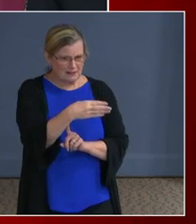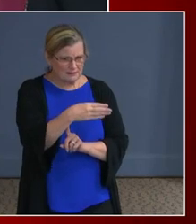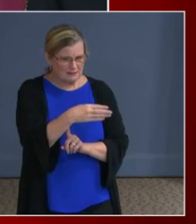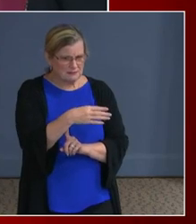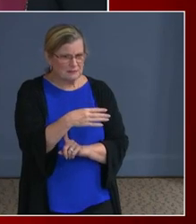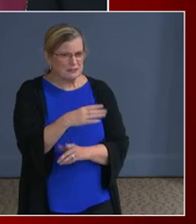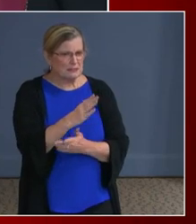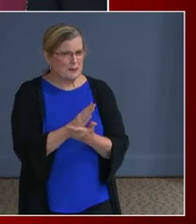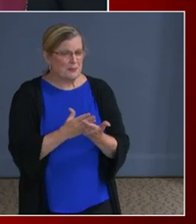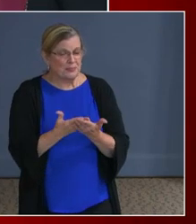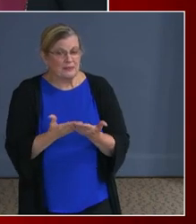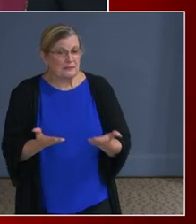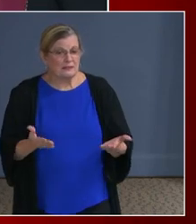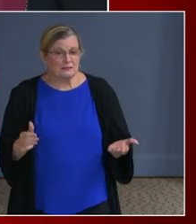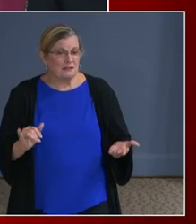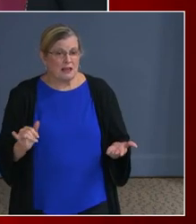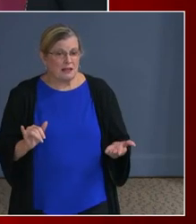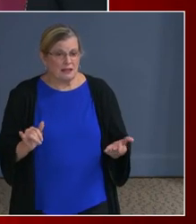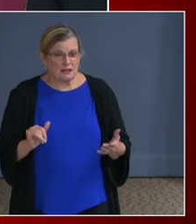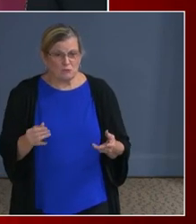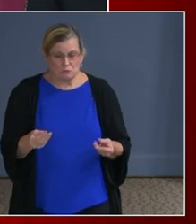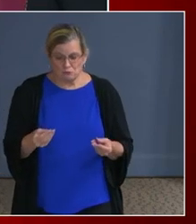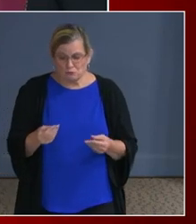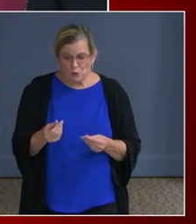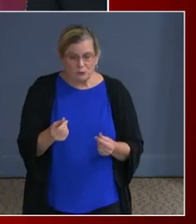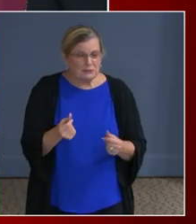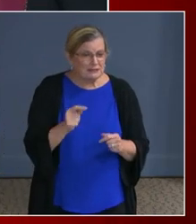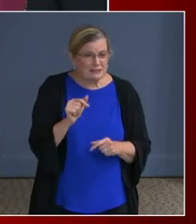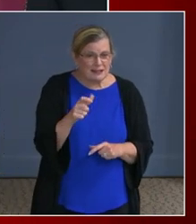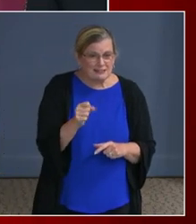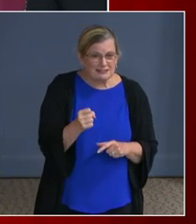commercial property taxes are not coming in as quickly, some